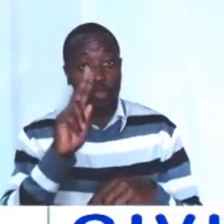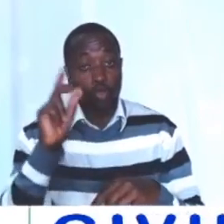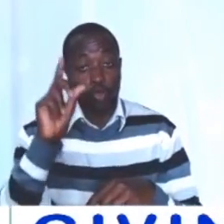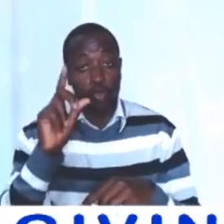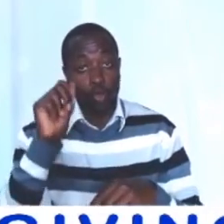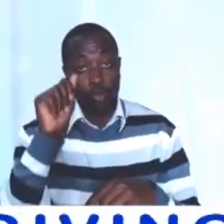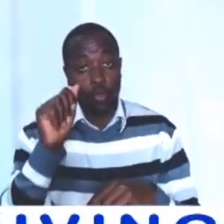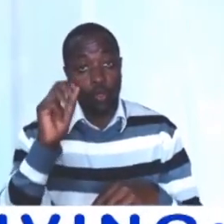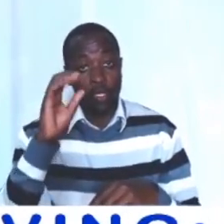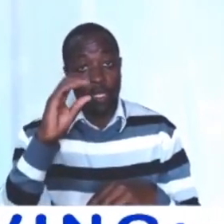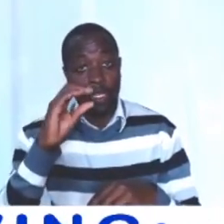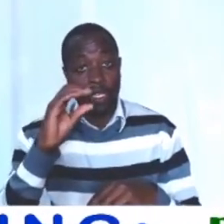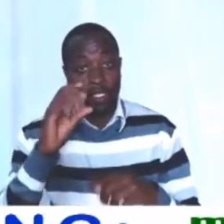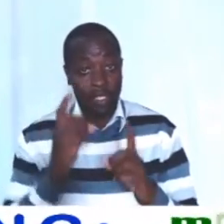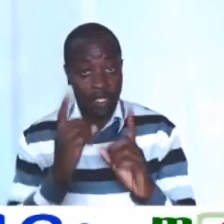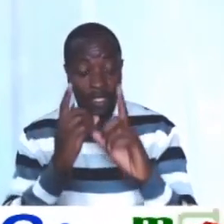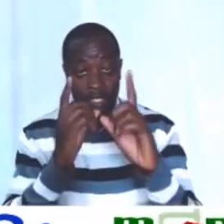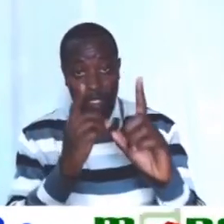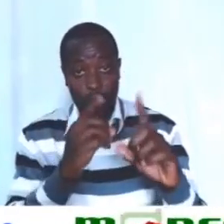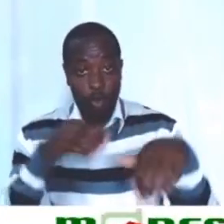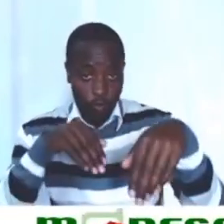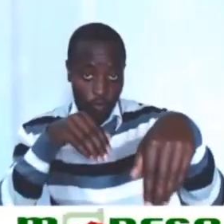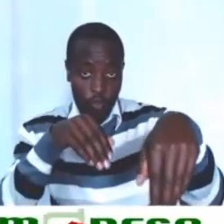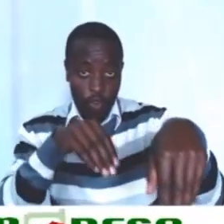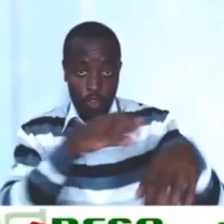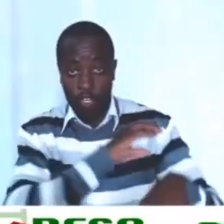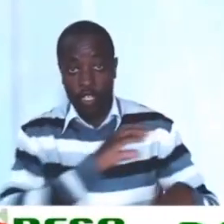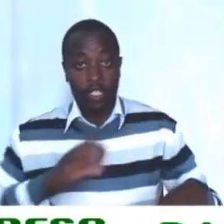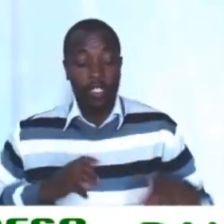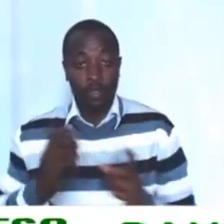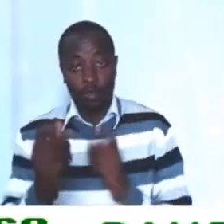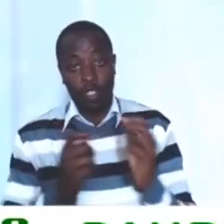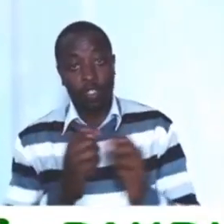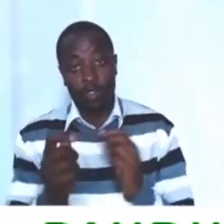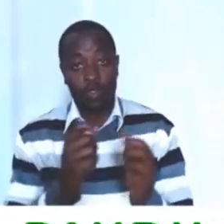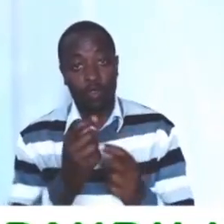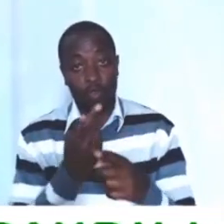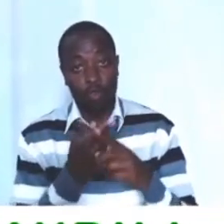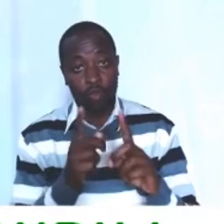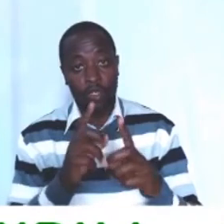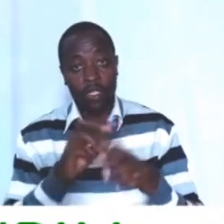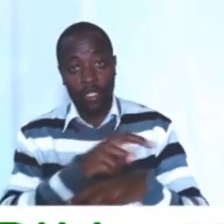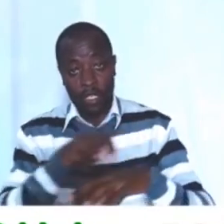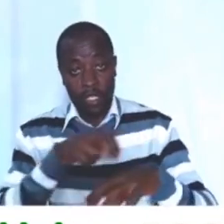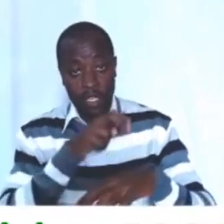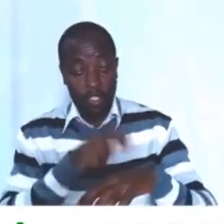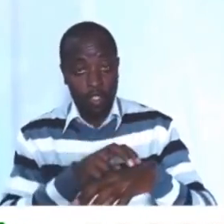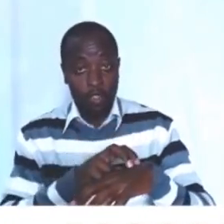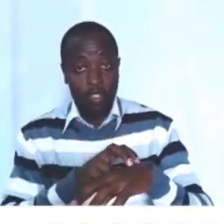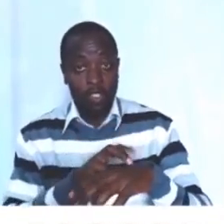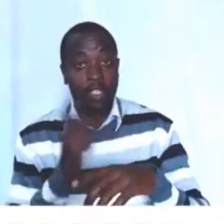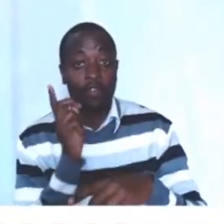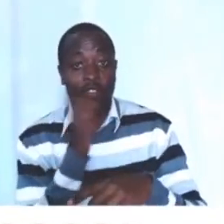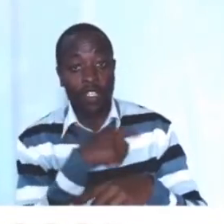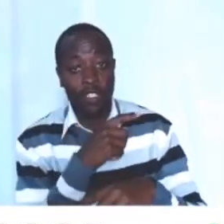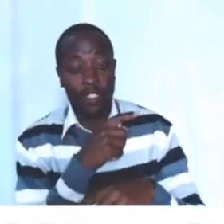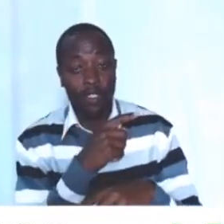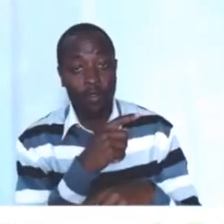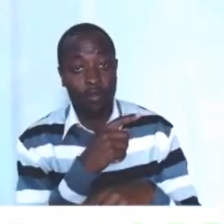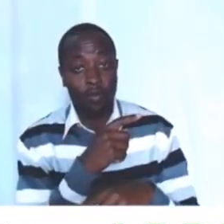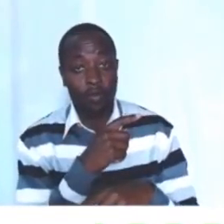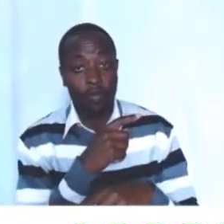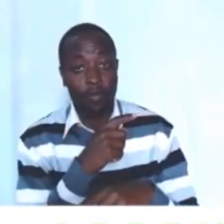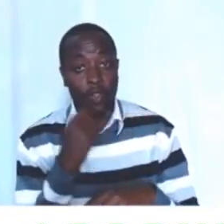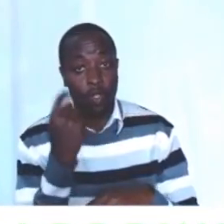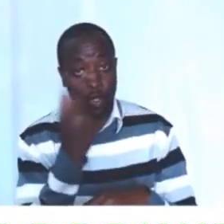Christ, but he was ruled by the natural. So as I wind up,